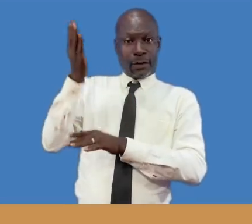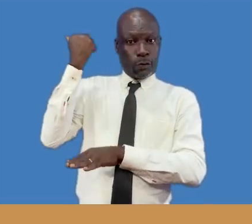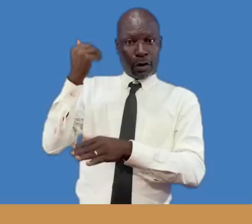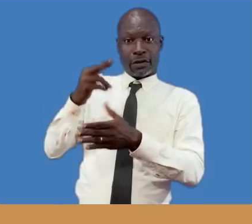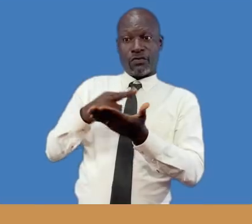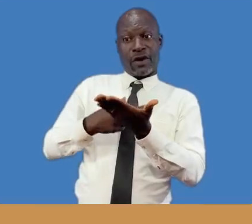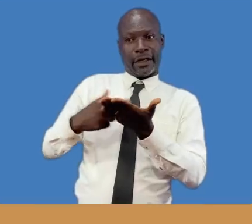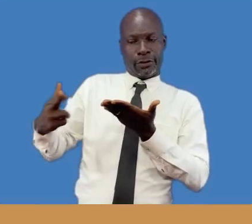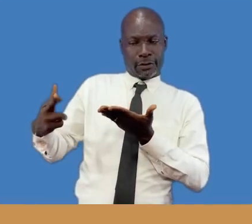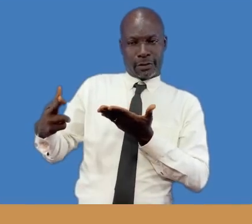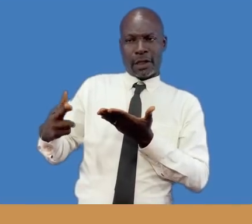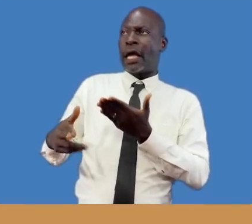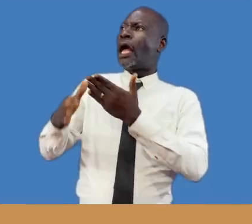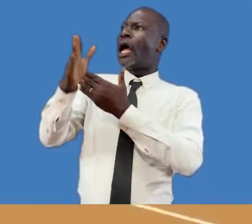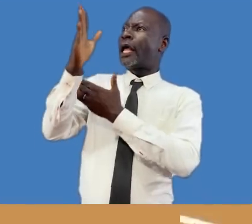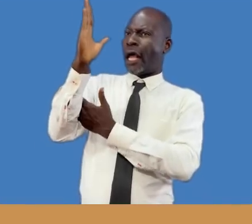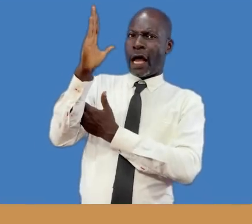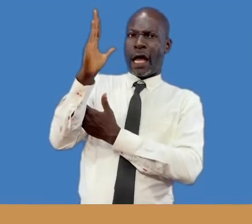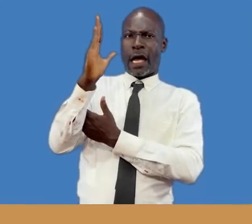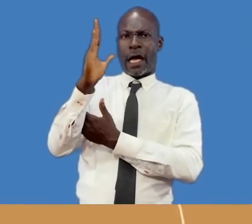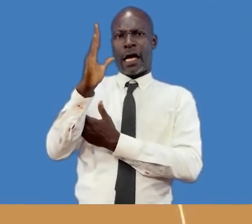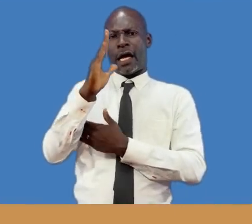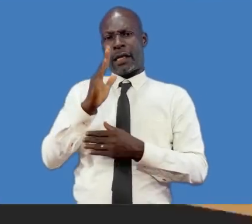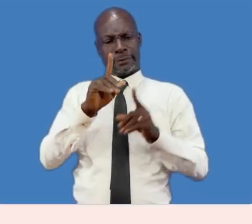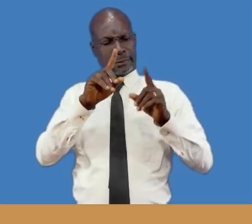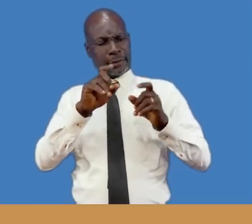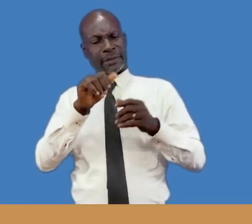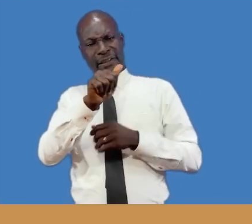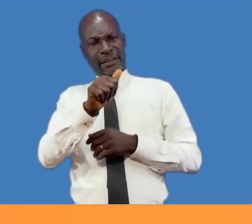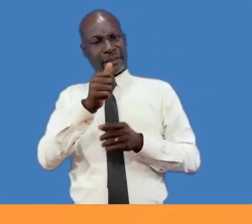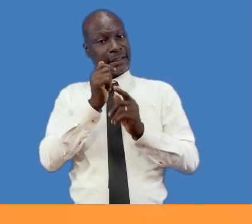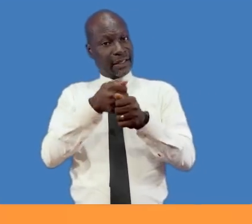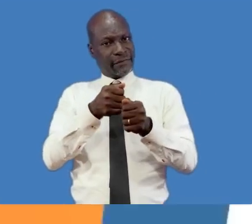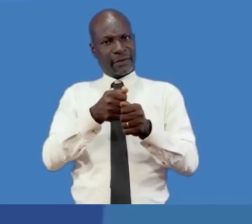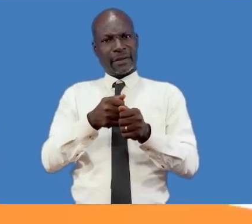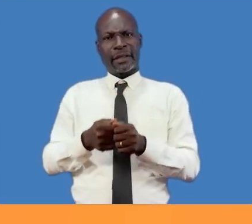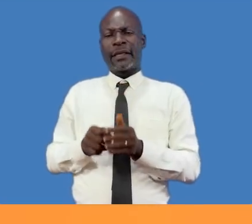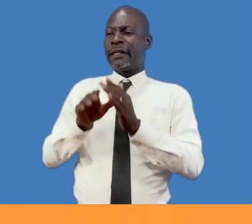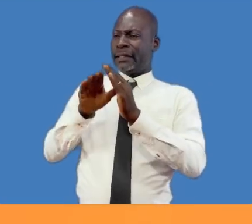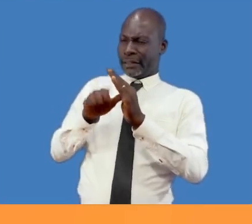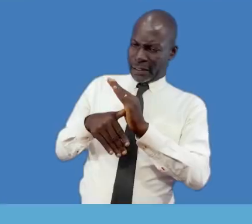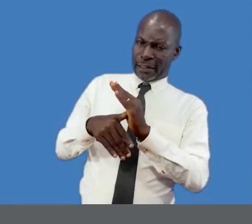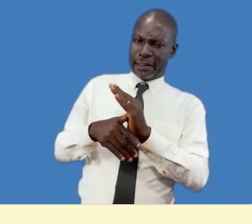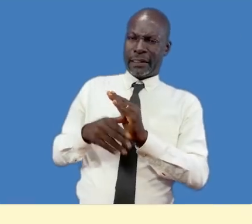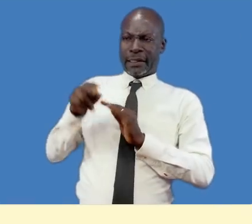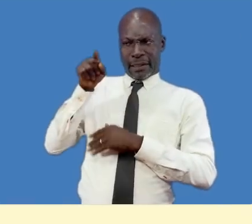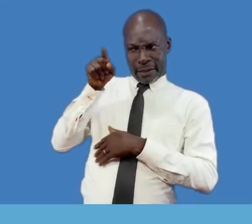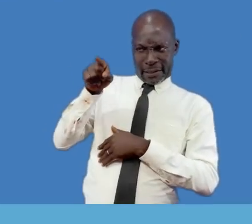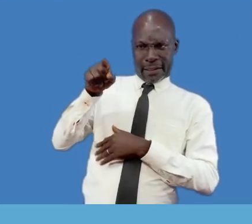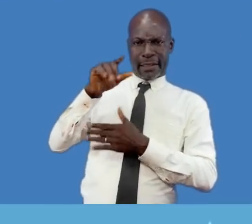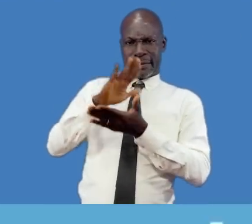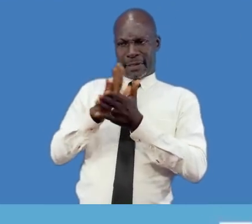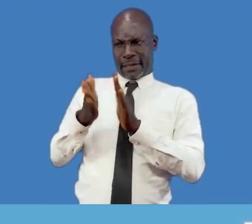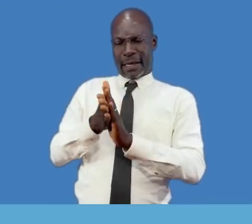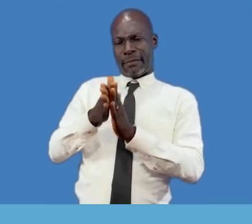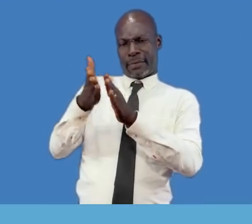righteous. God testifying of his gifts, and through it, he being